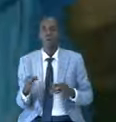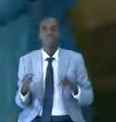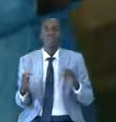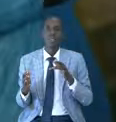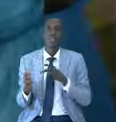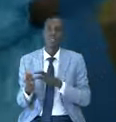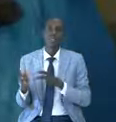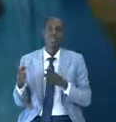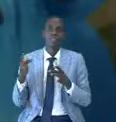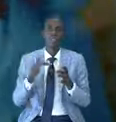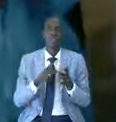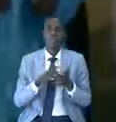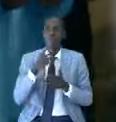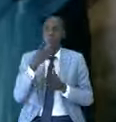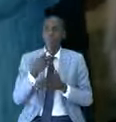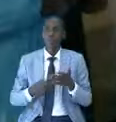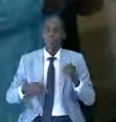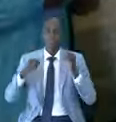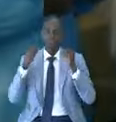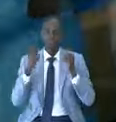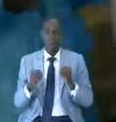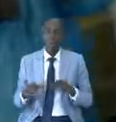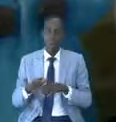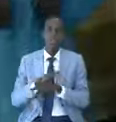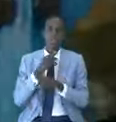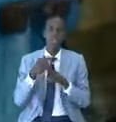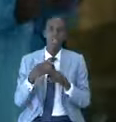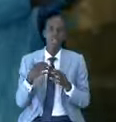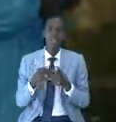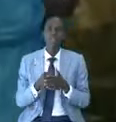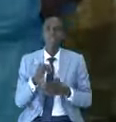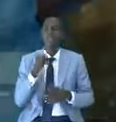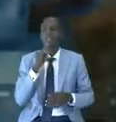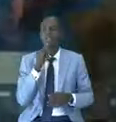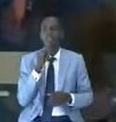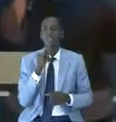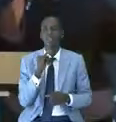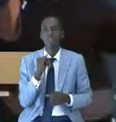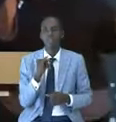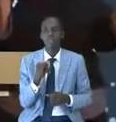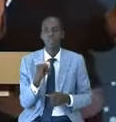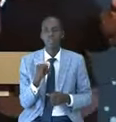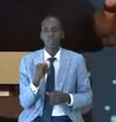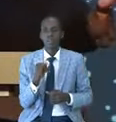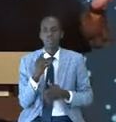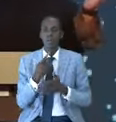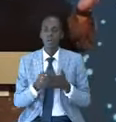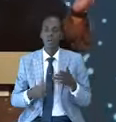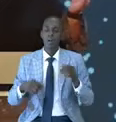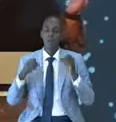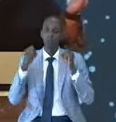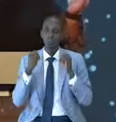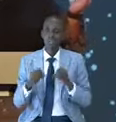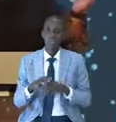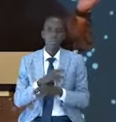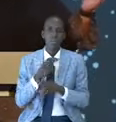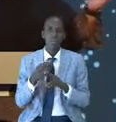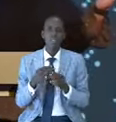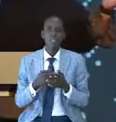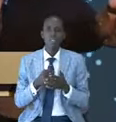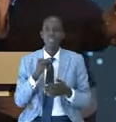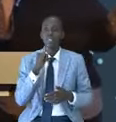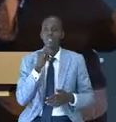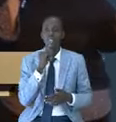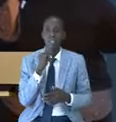of what a powerful Jesus. Name. What a powerful name it is. What a powerful name it